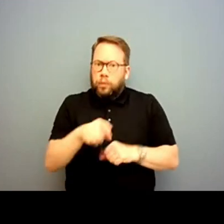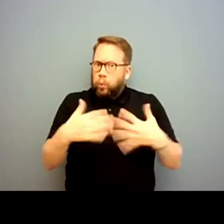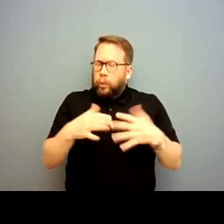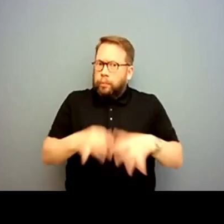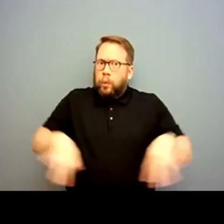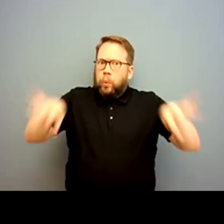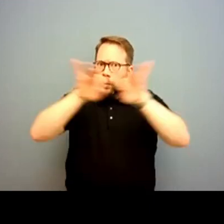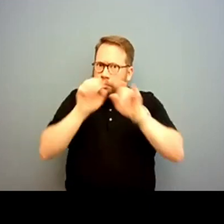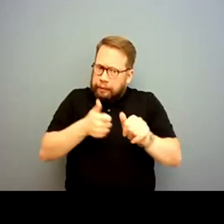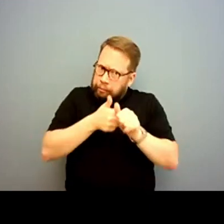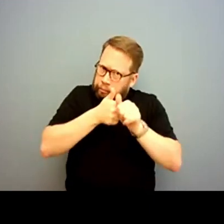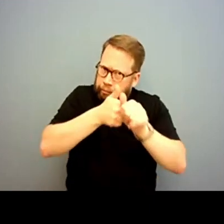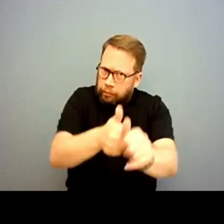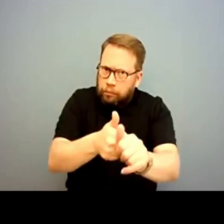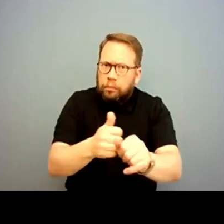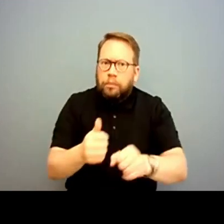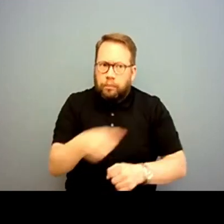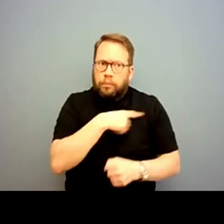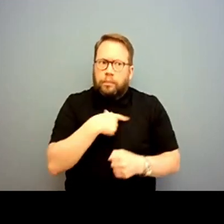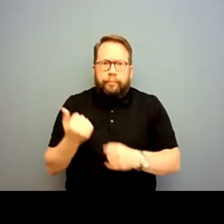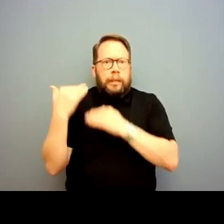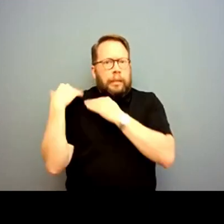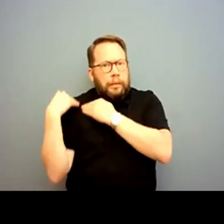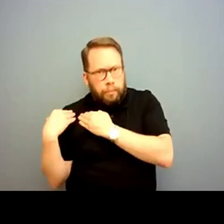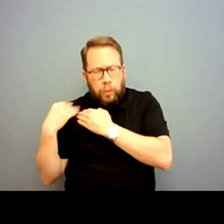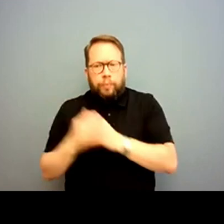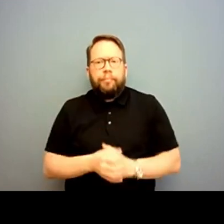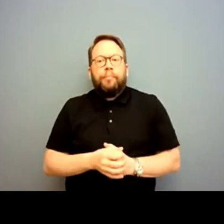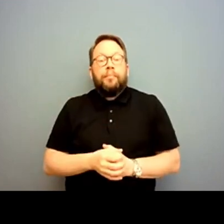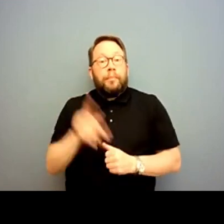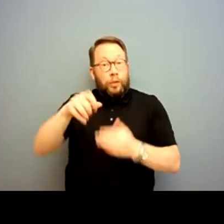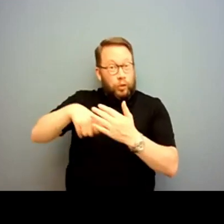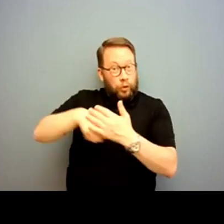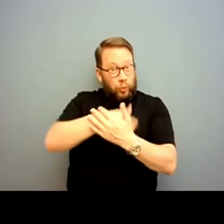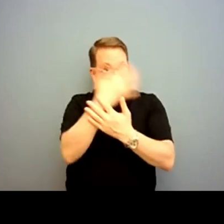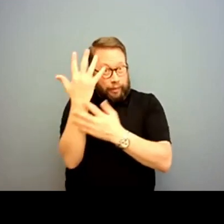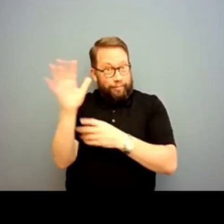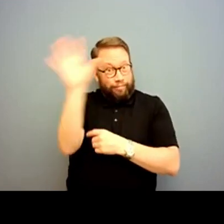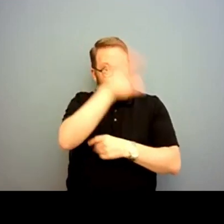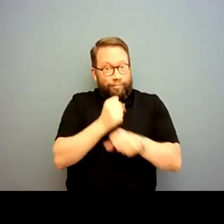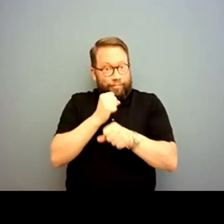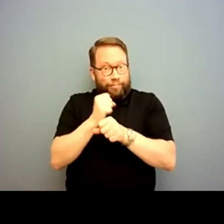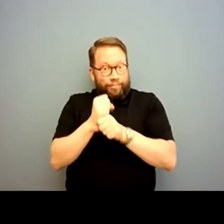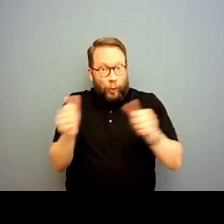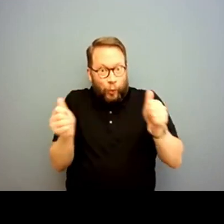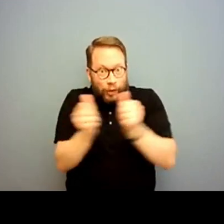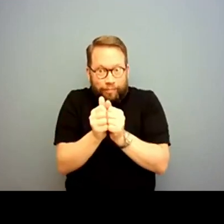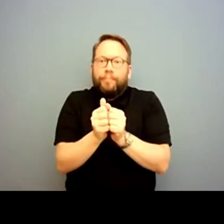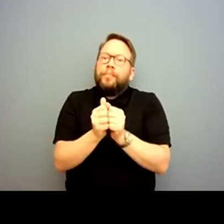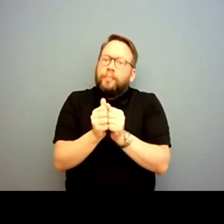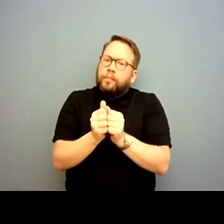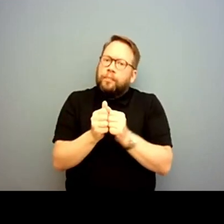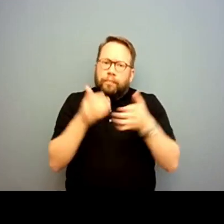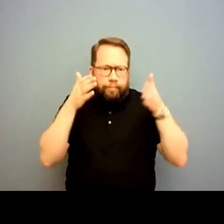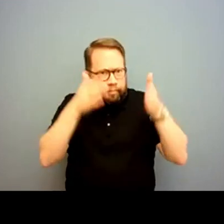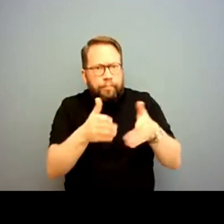The purpose of Nordic cooperation on human rights and disability is to create platforms to exchange